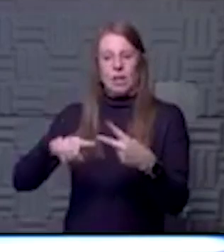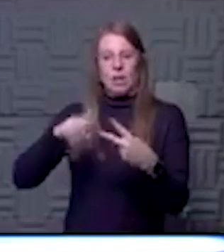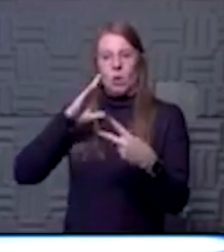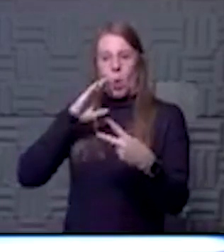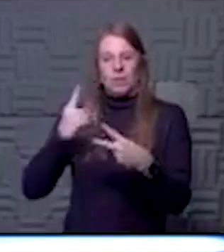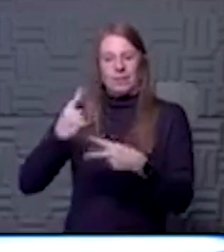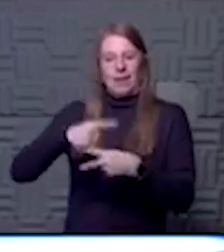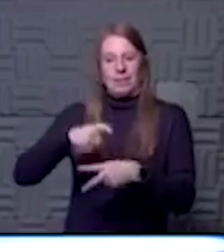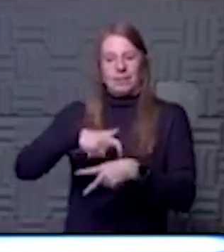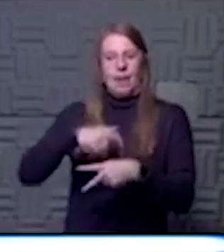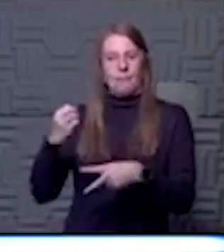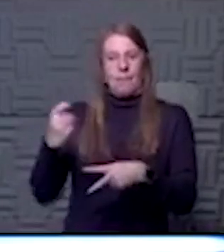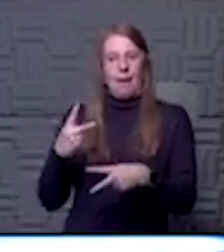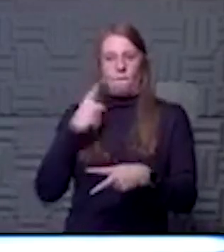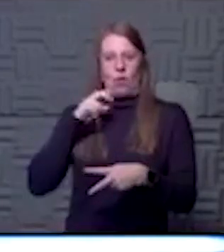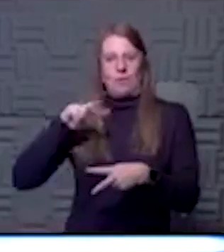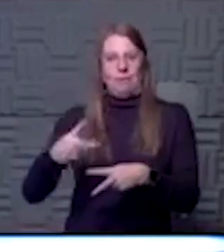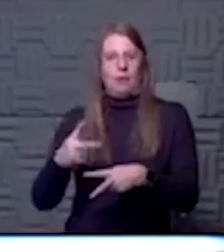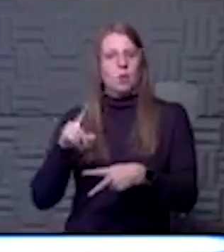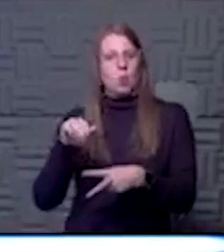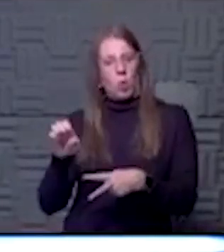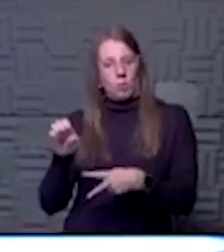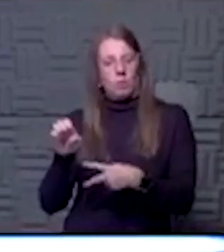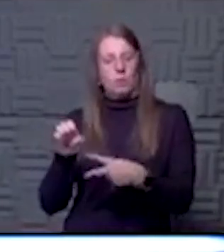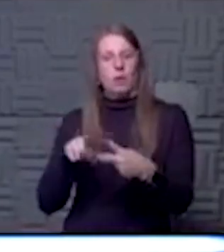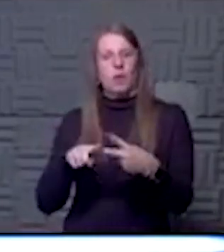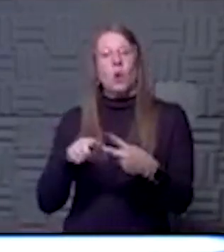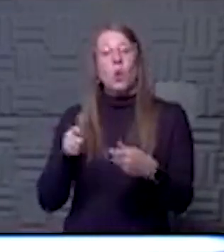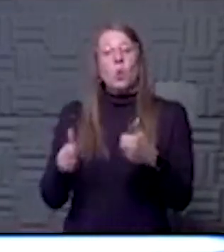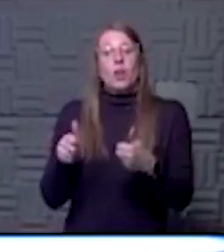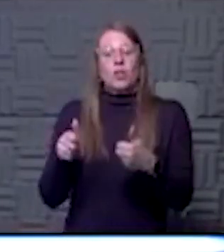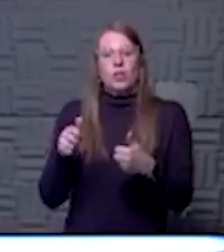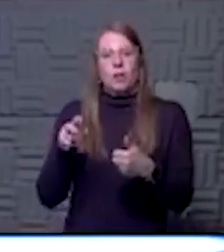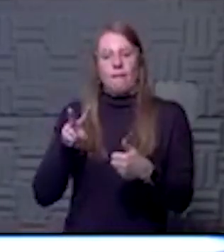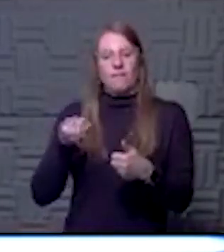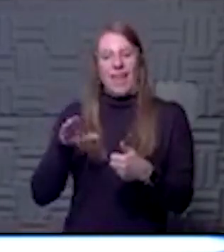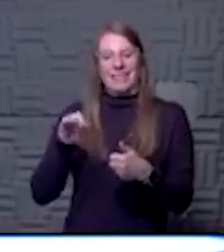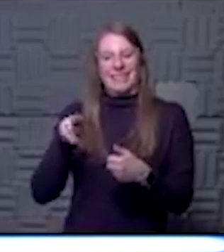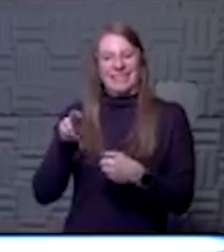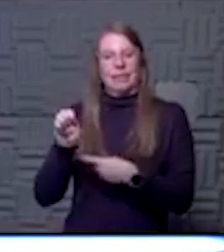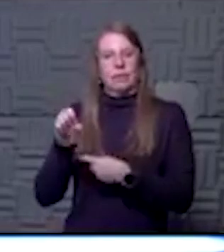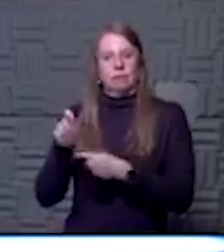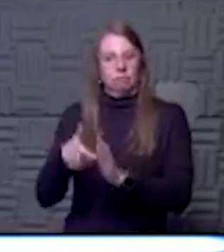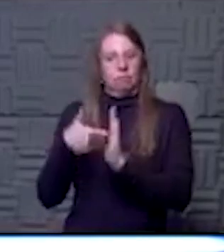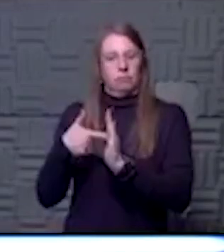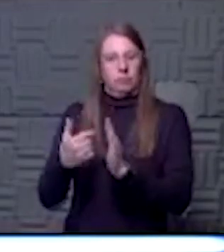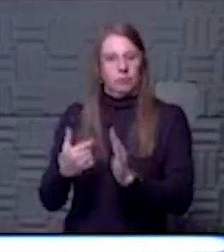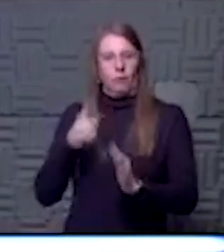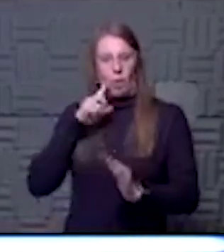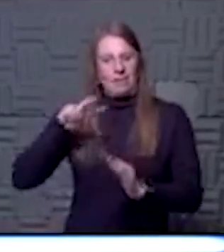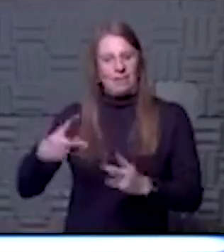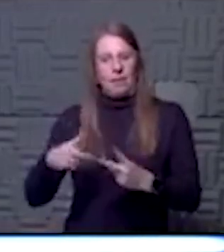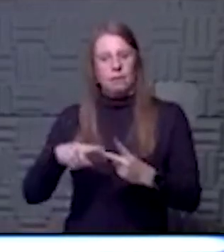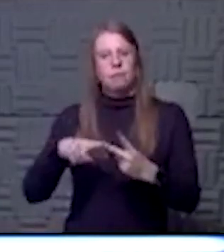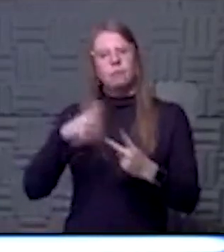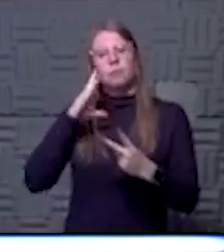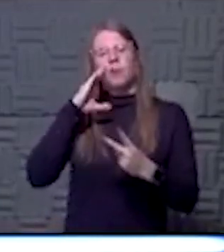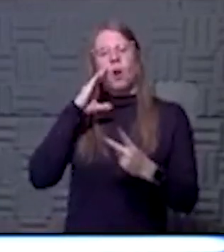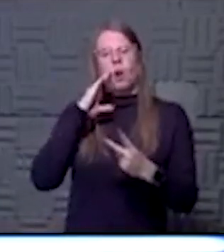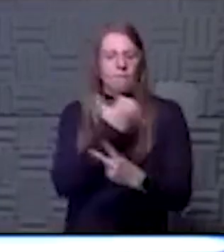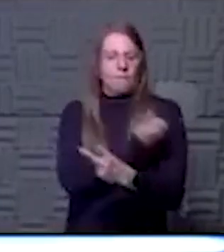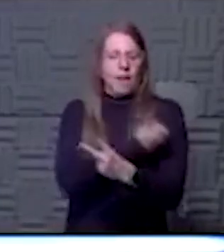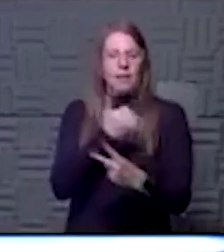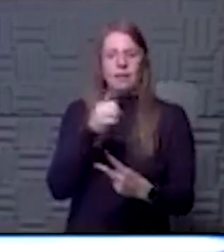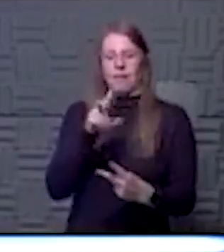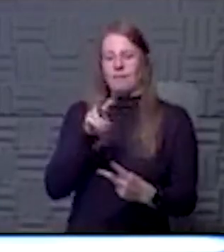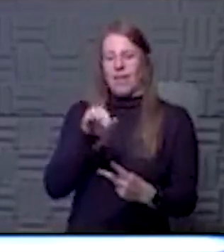and and which vaccine you're supposed to have, and those types of things. Of course, we all know what vaccination immunization